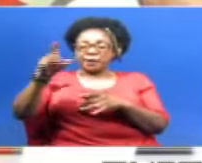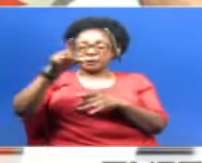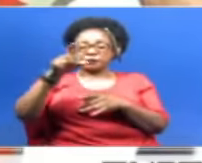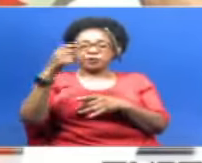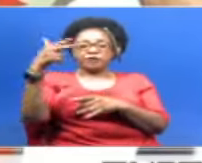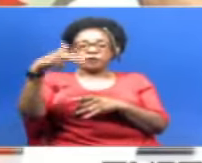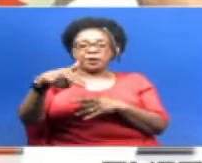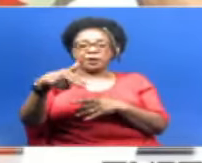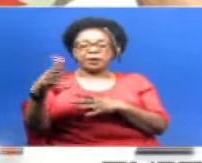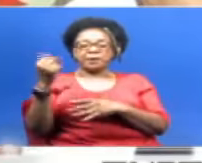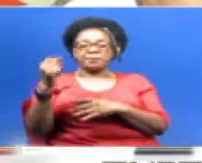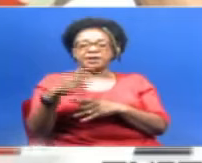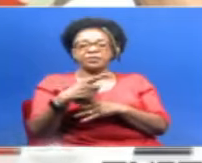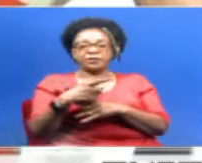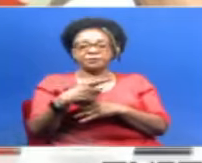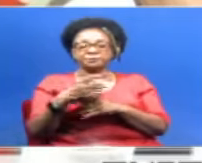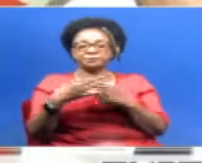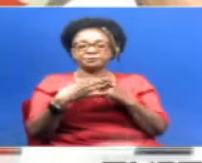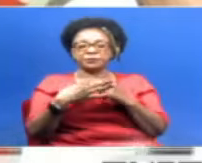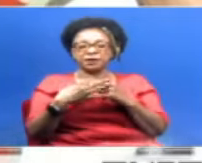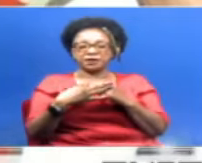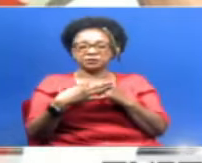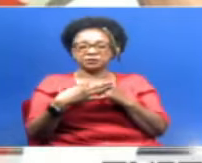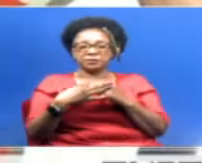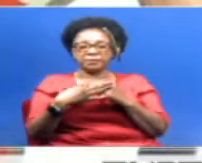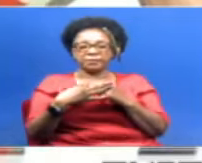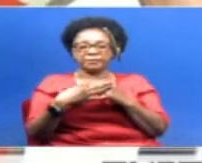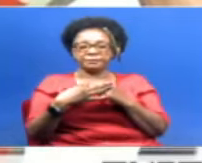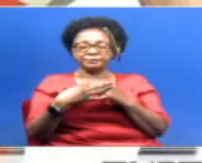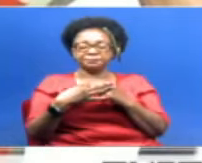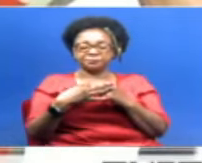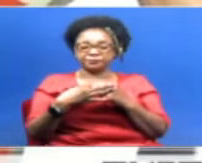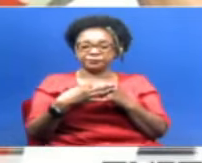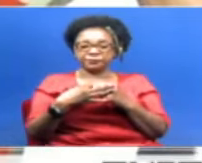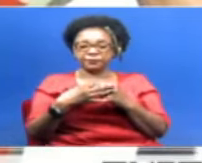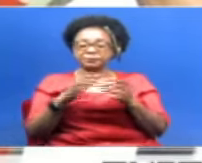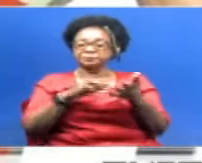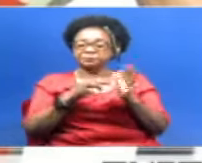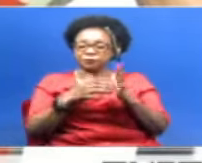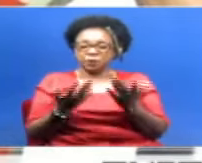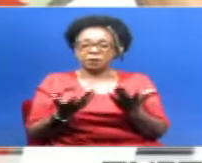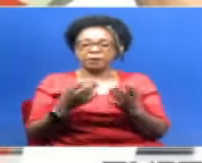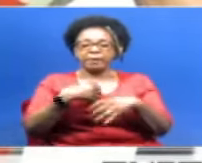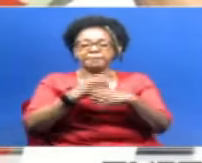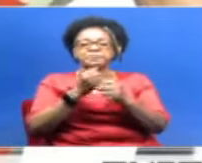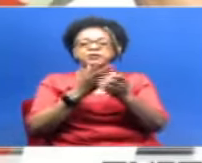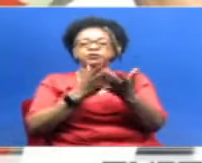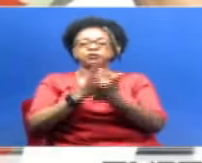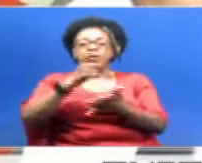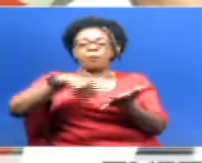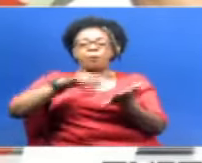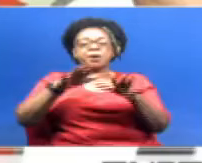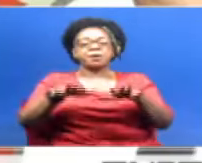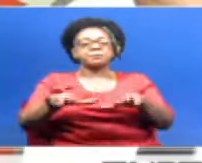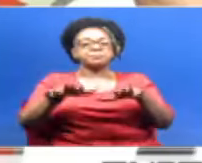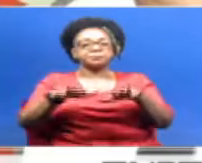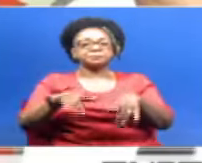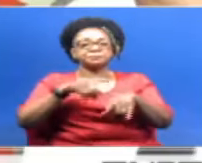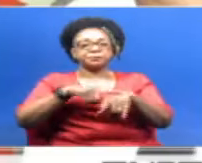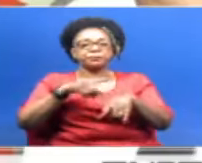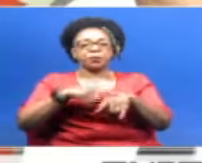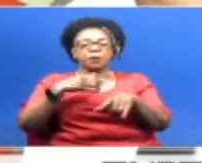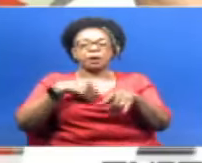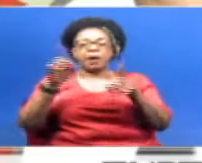last month, the month of August, to me, just to ensure that we were calm when we had